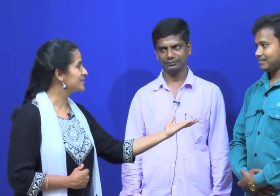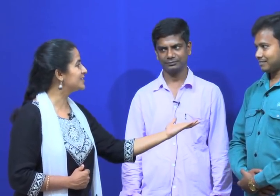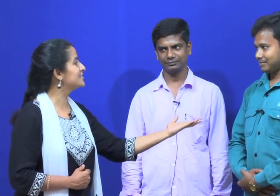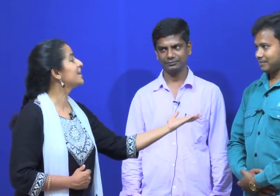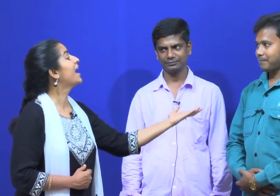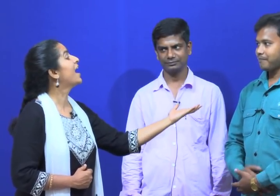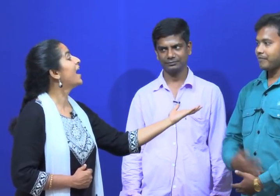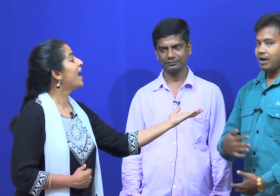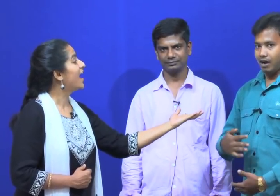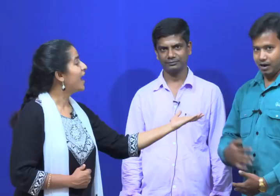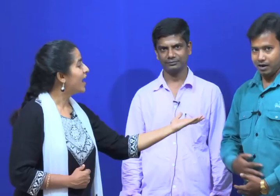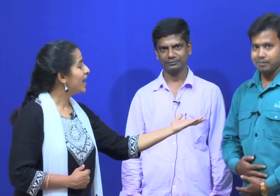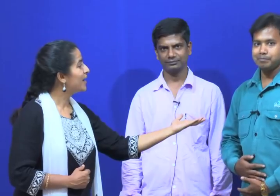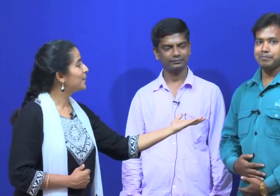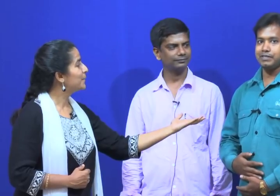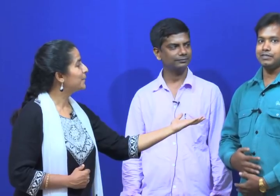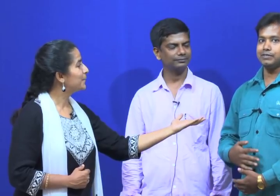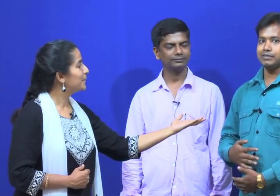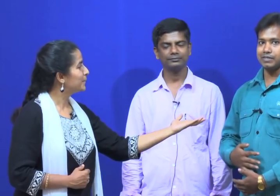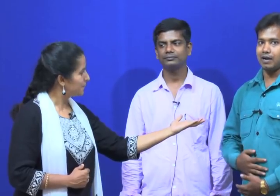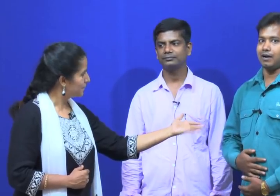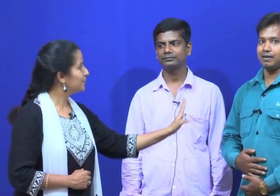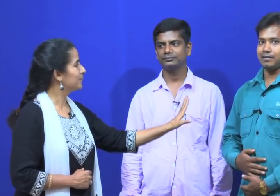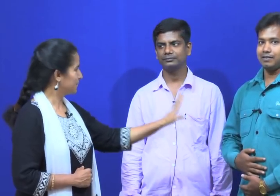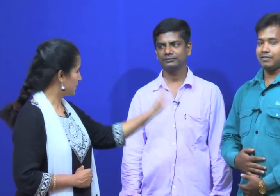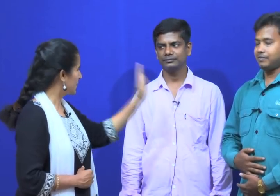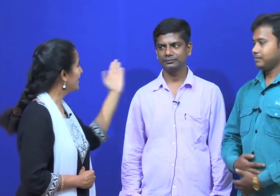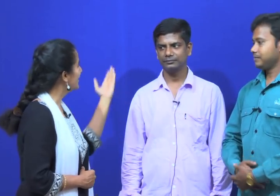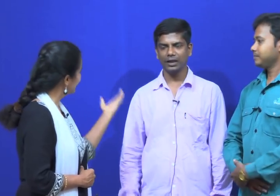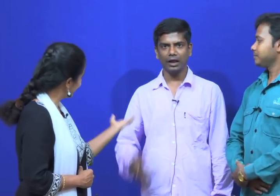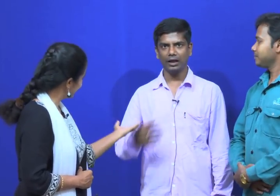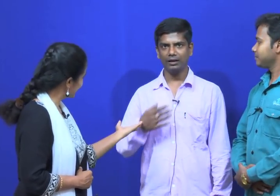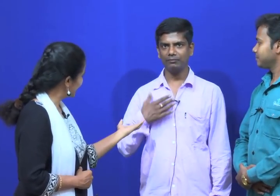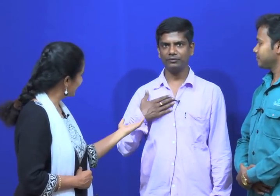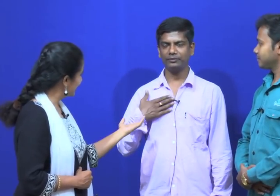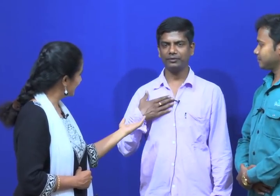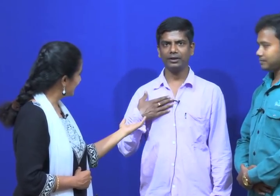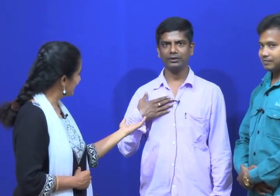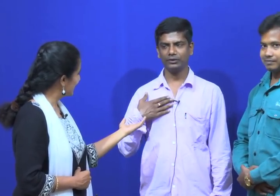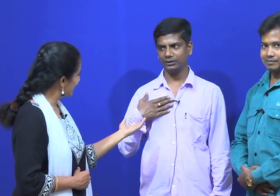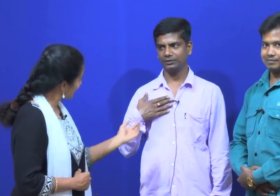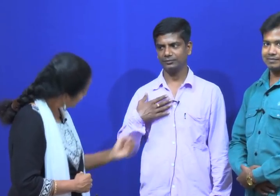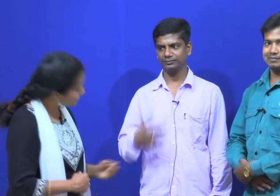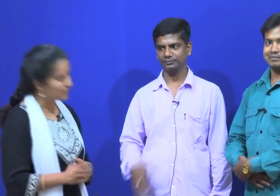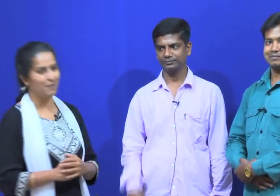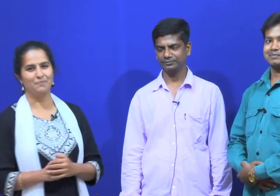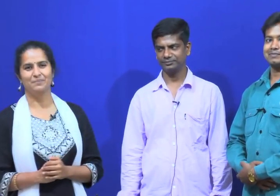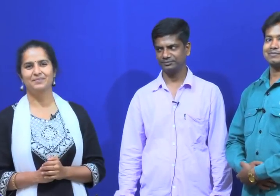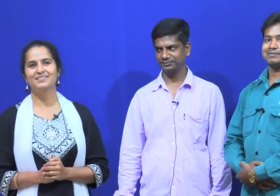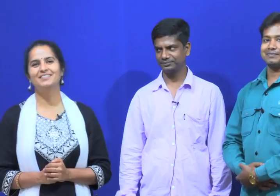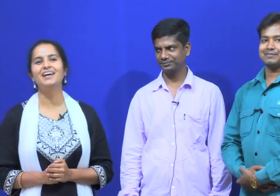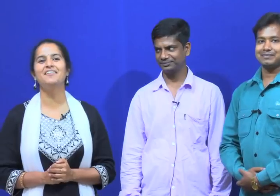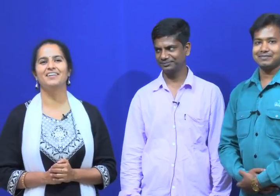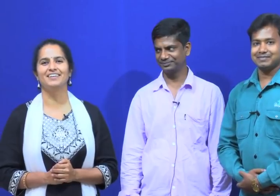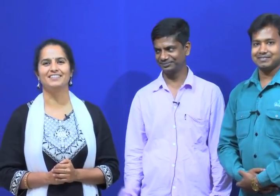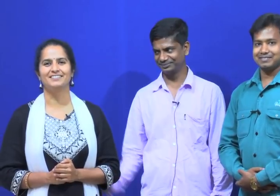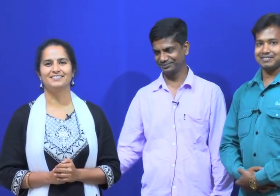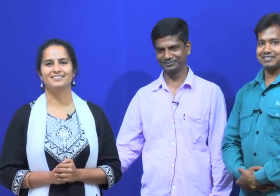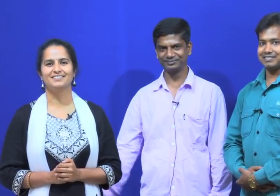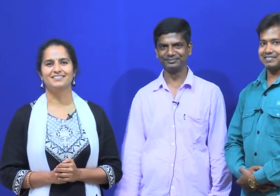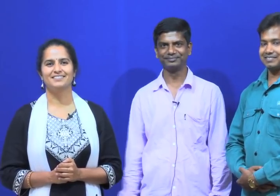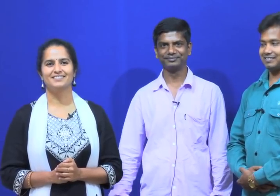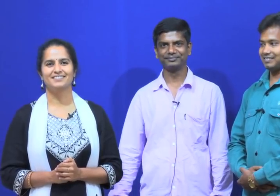to their answers. Aham Pijushah. Okay. Aham Prithvinathah. Uttamam.